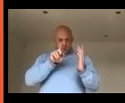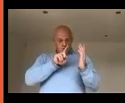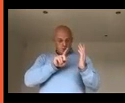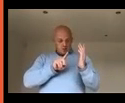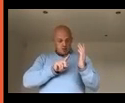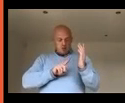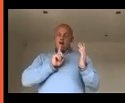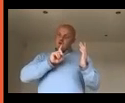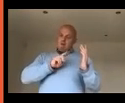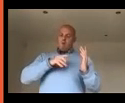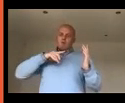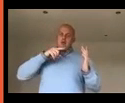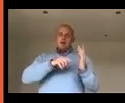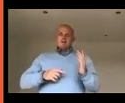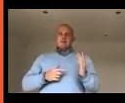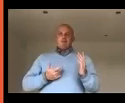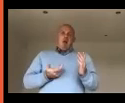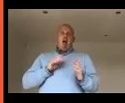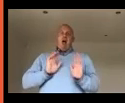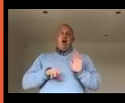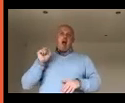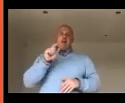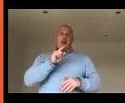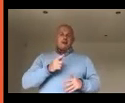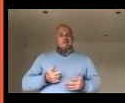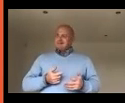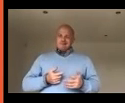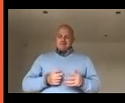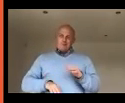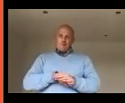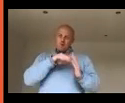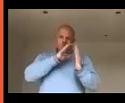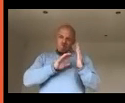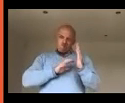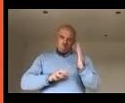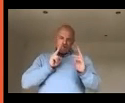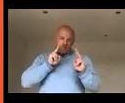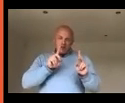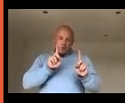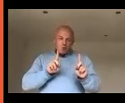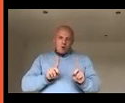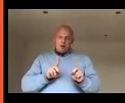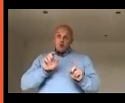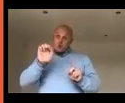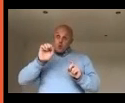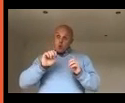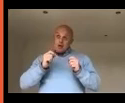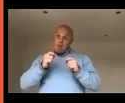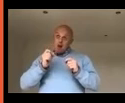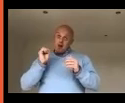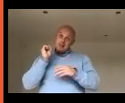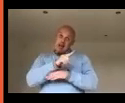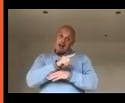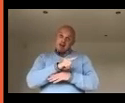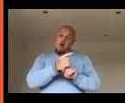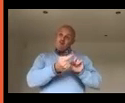to do. And what you then do is you give them your email address, you send that in, and then by return you'll